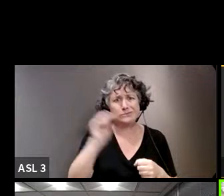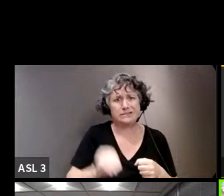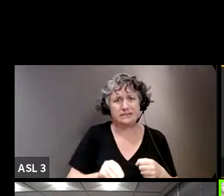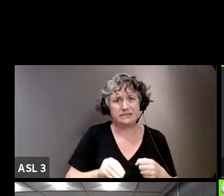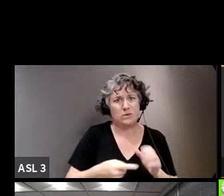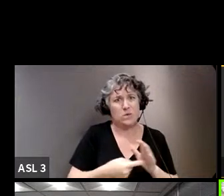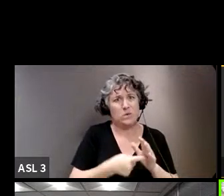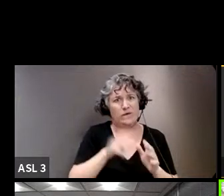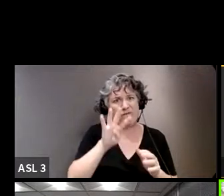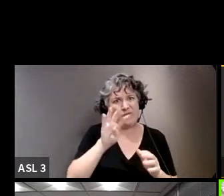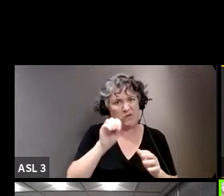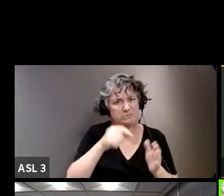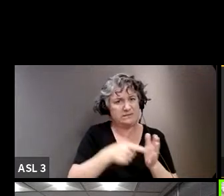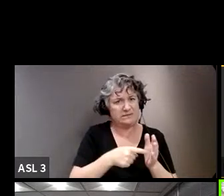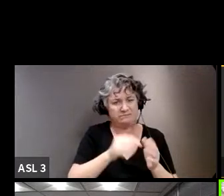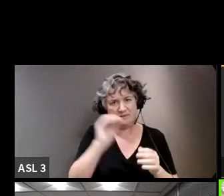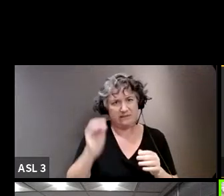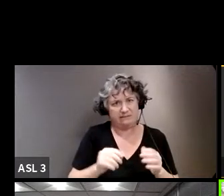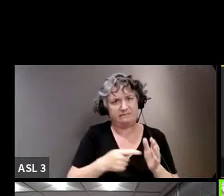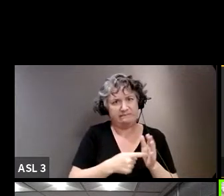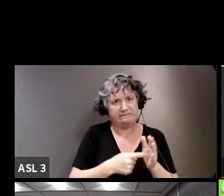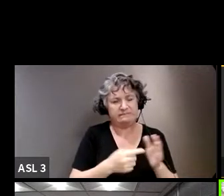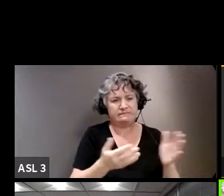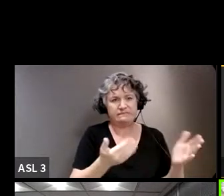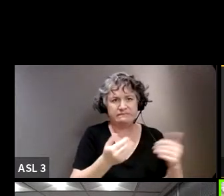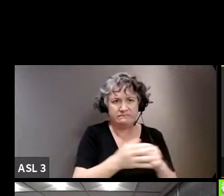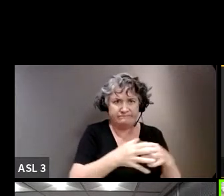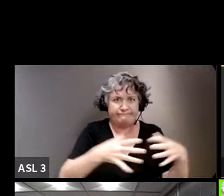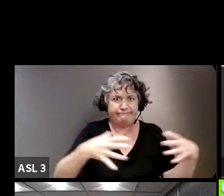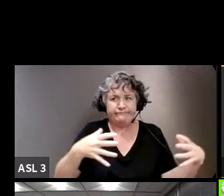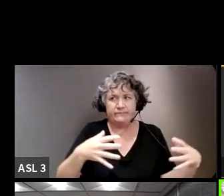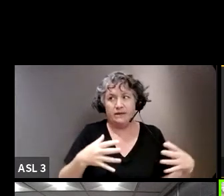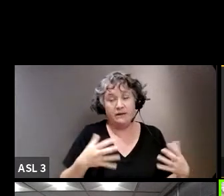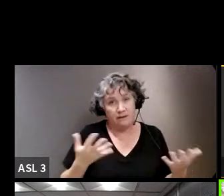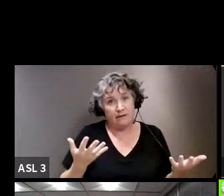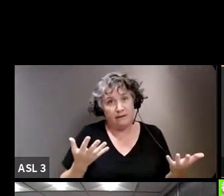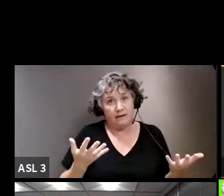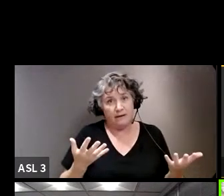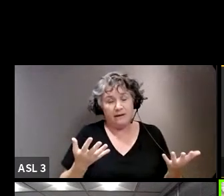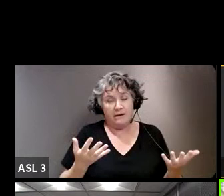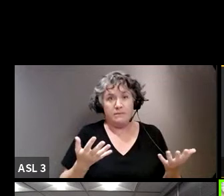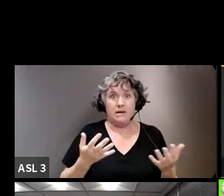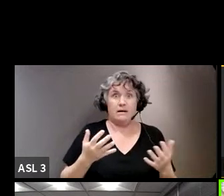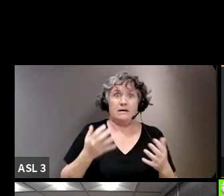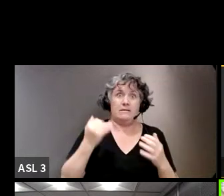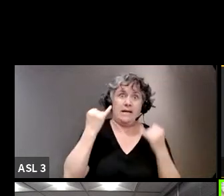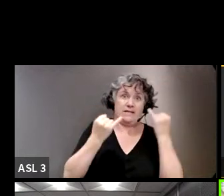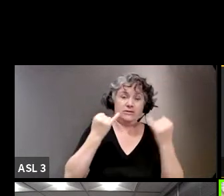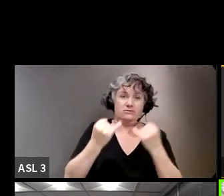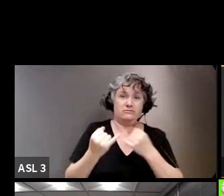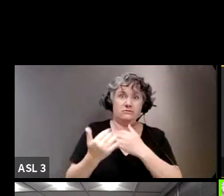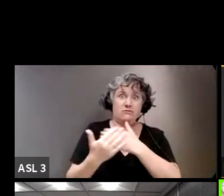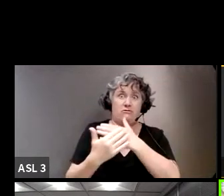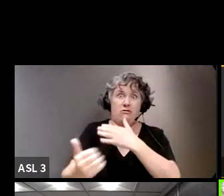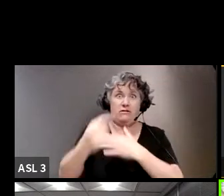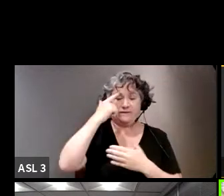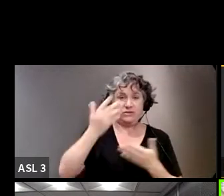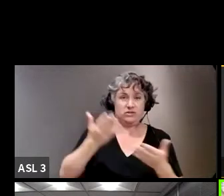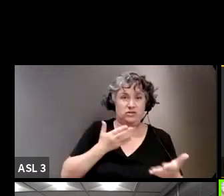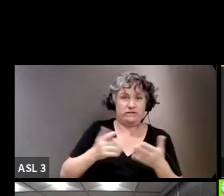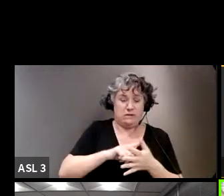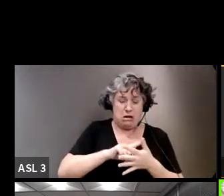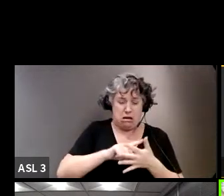the the the the volume of of uh of related uh calls for service and for